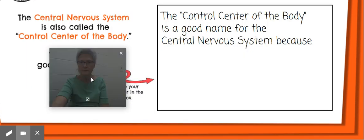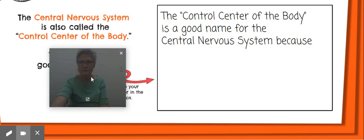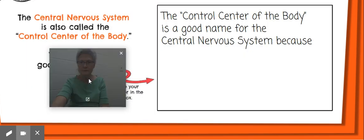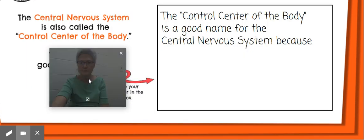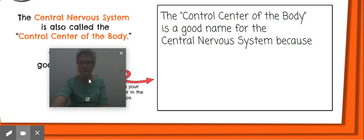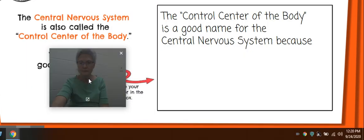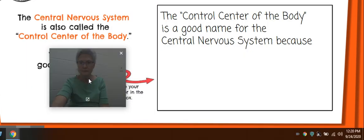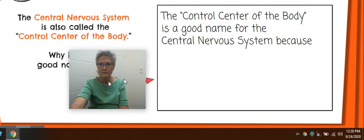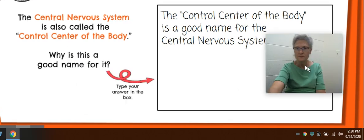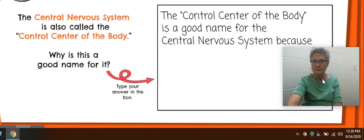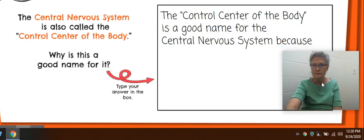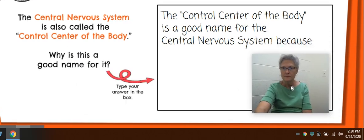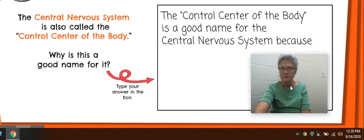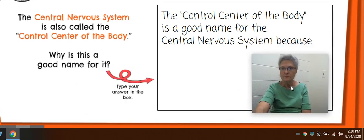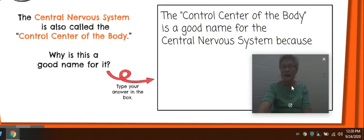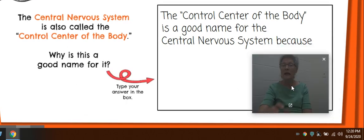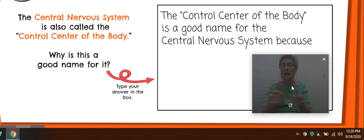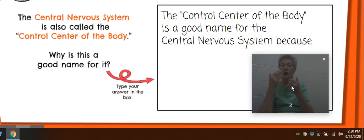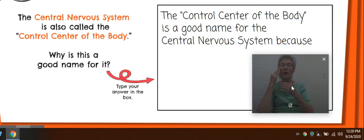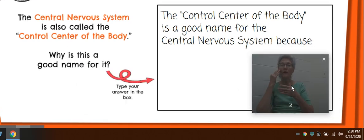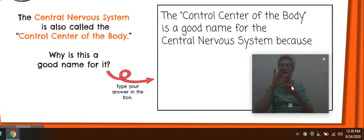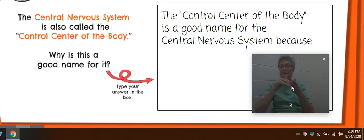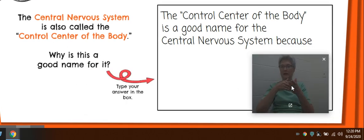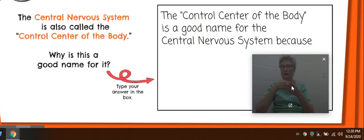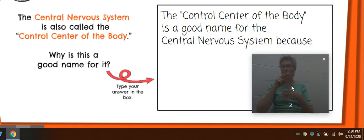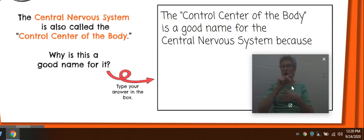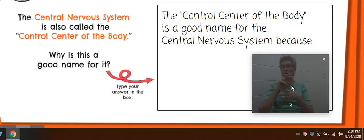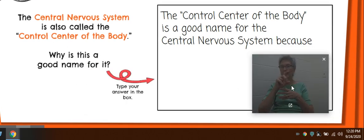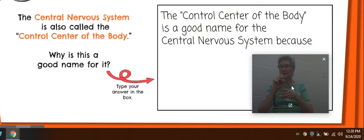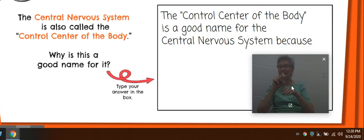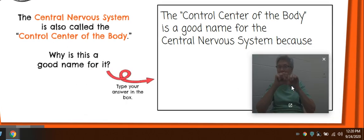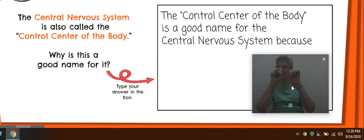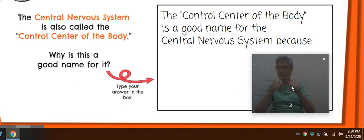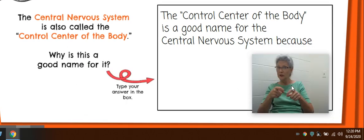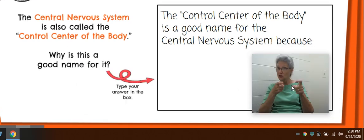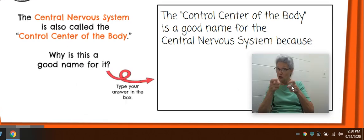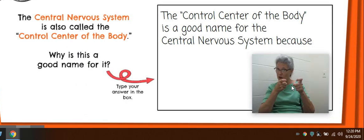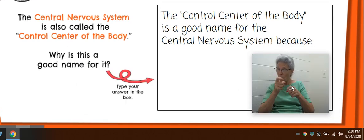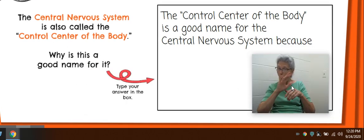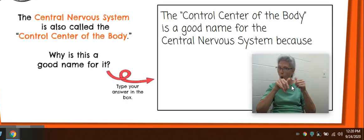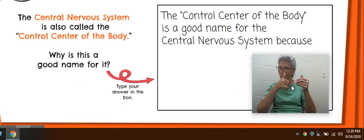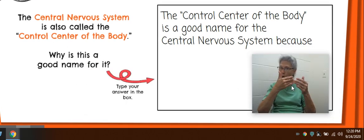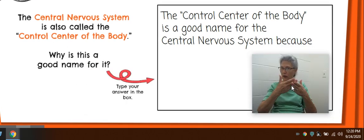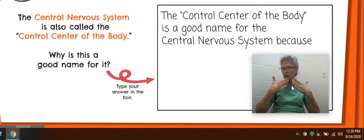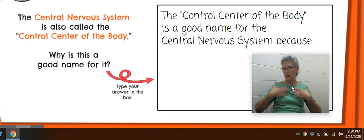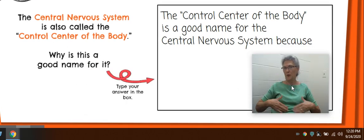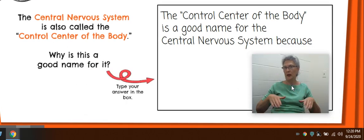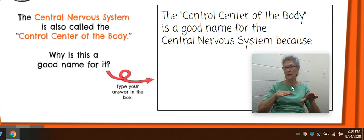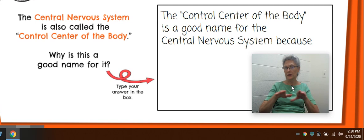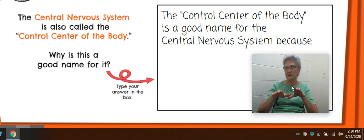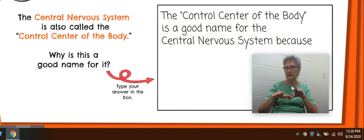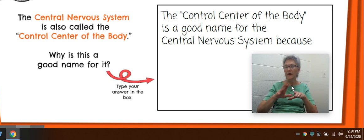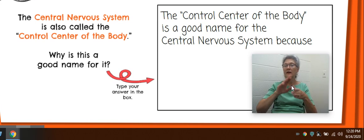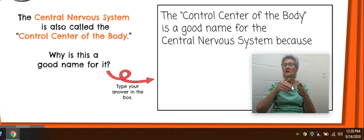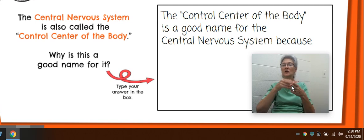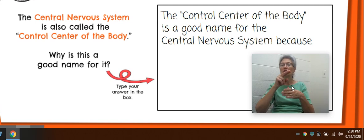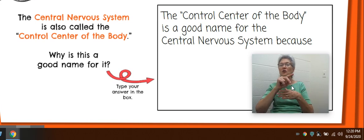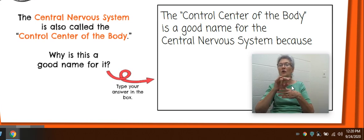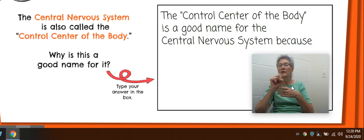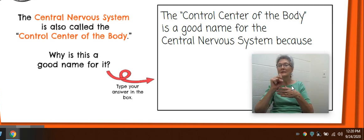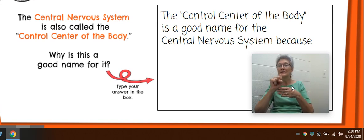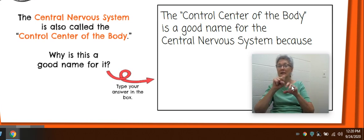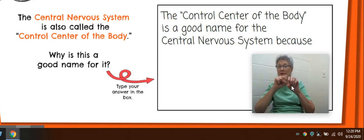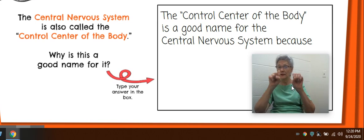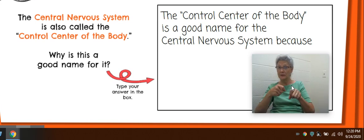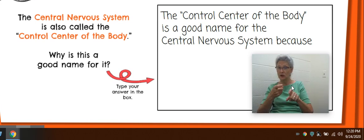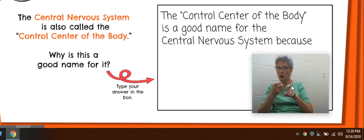Now you know that the central nervous system is in charge of everything your body does. The central nervous system is also